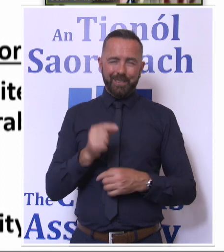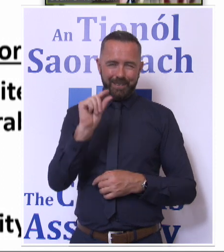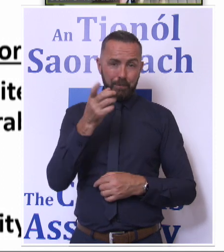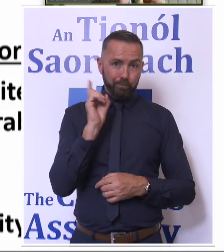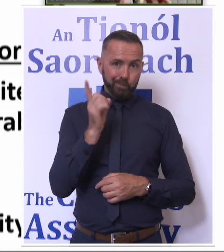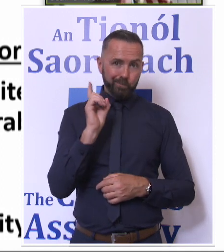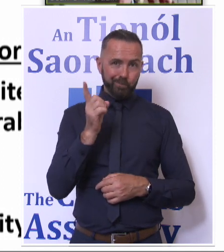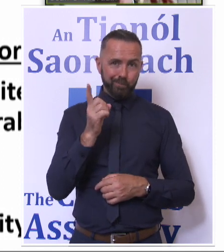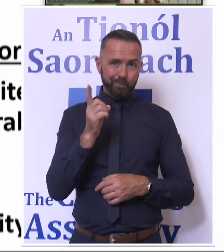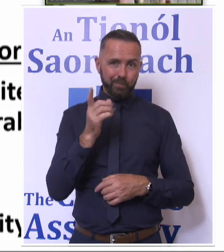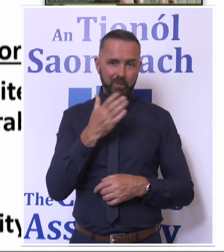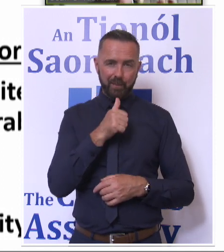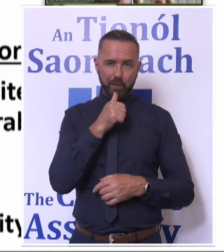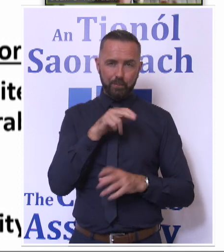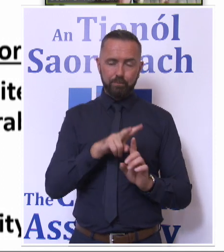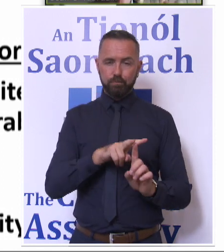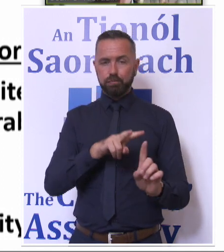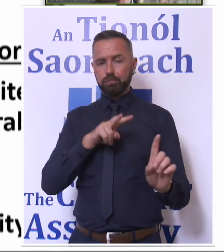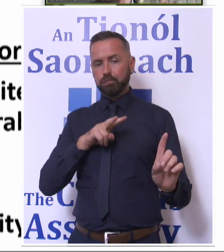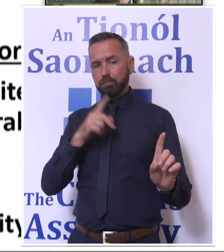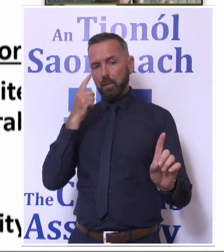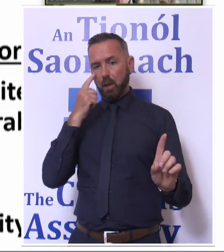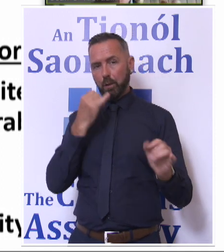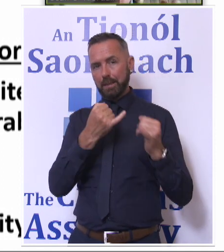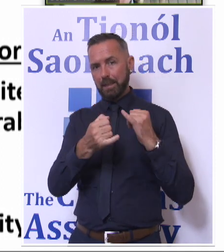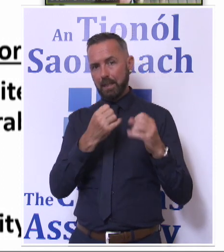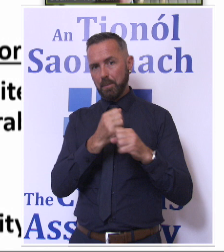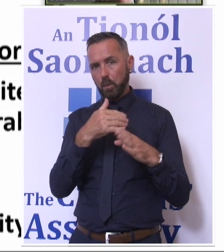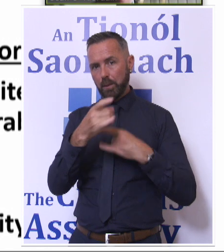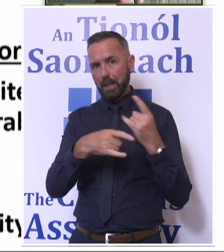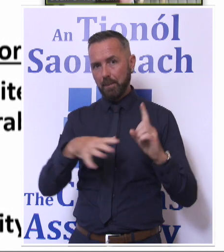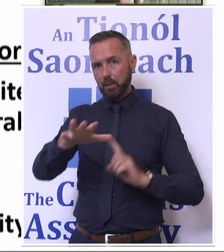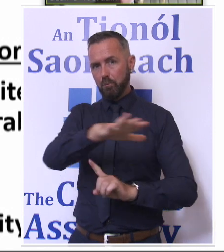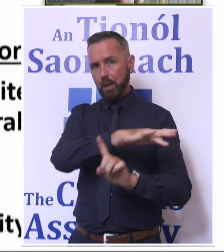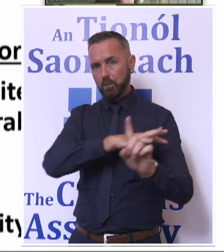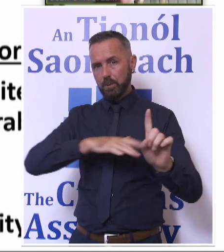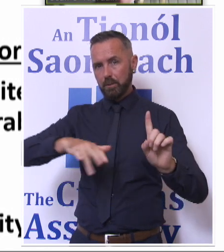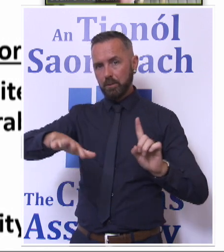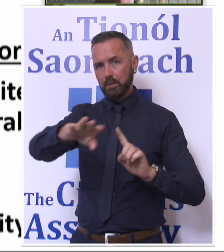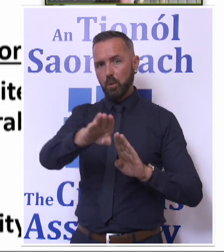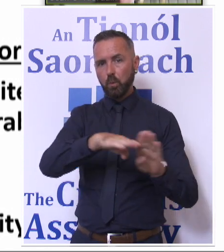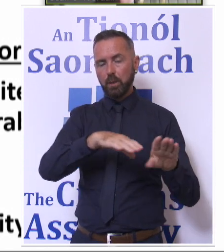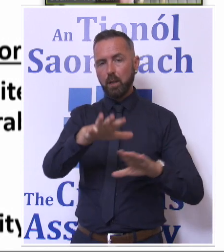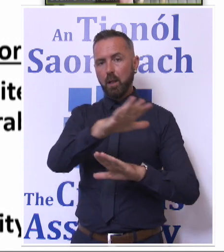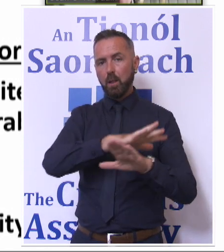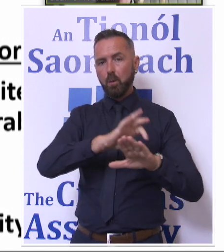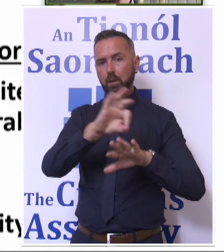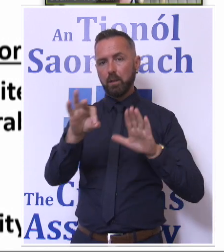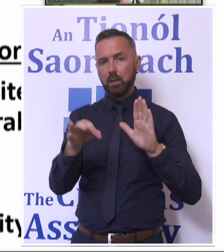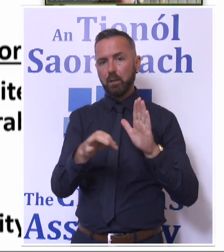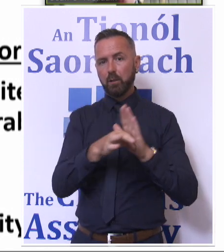to just stand back and look closely at the detail of what is going on around us in local government reforms in other parts of the world,